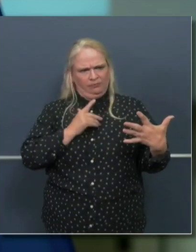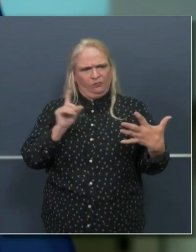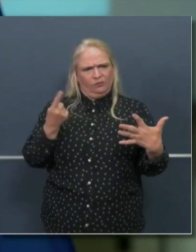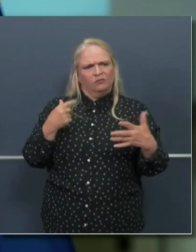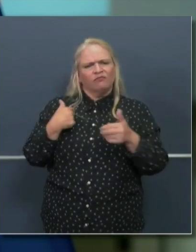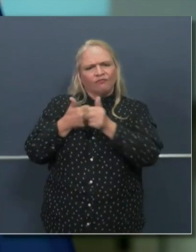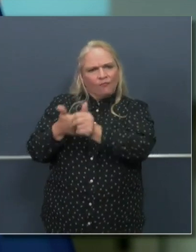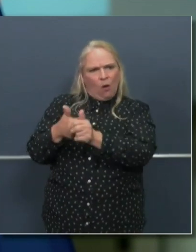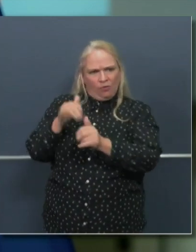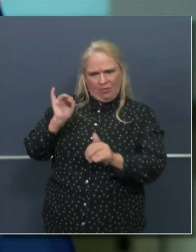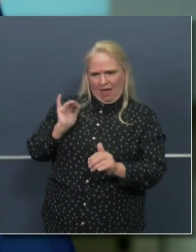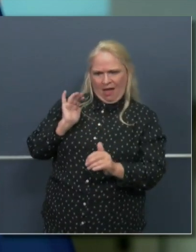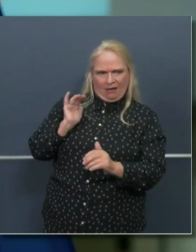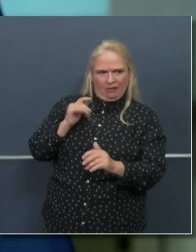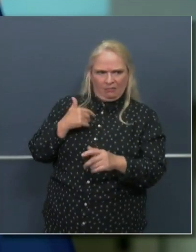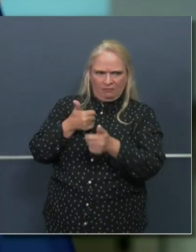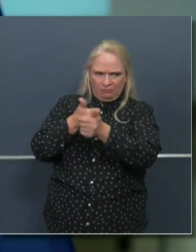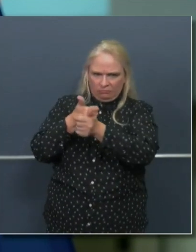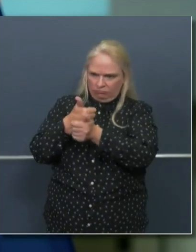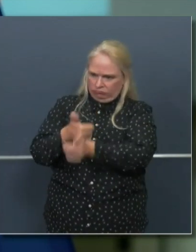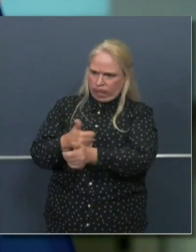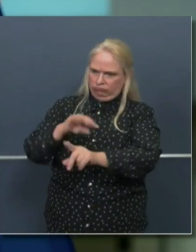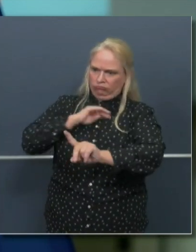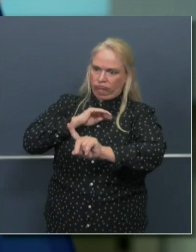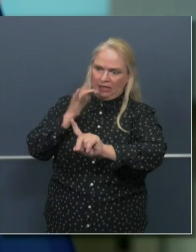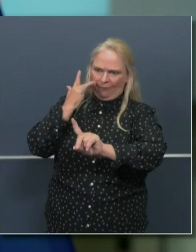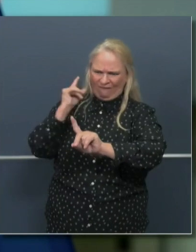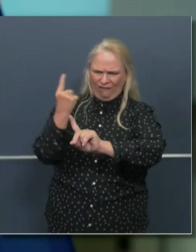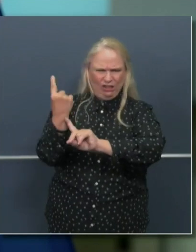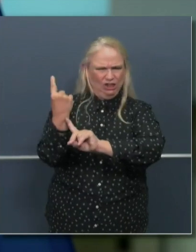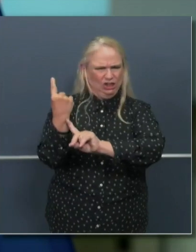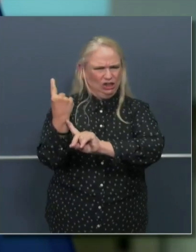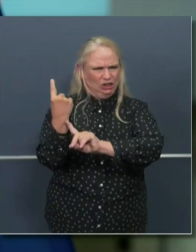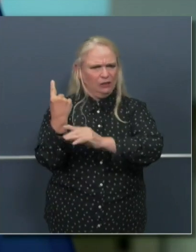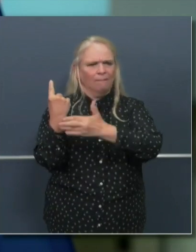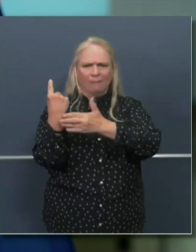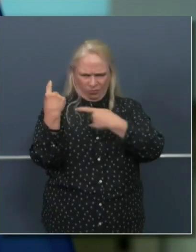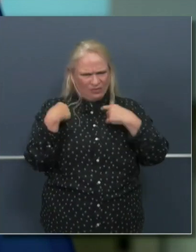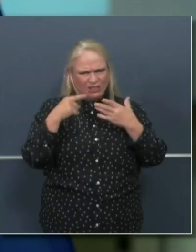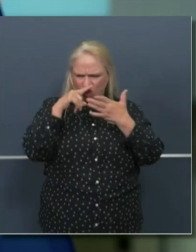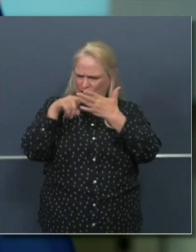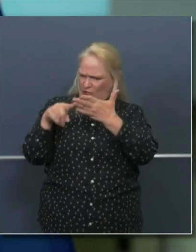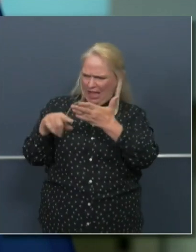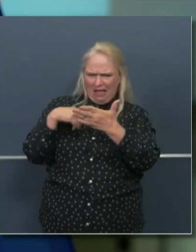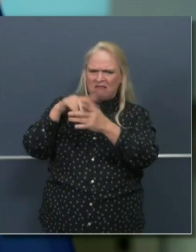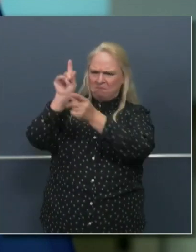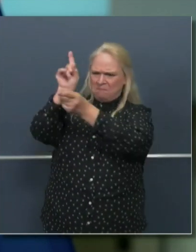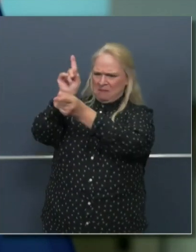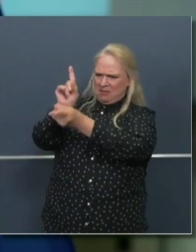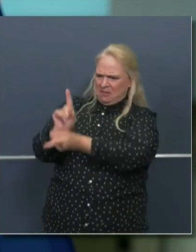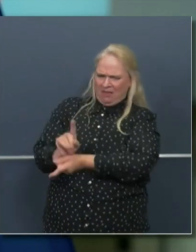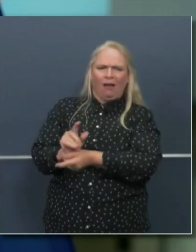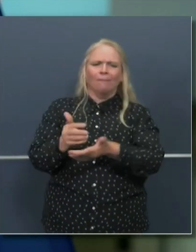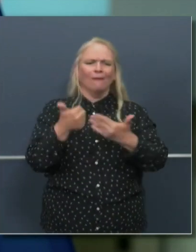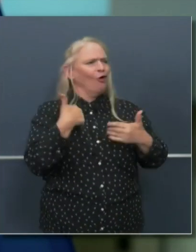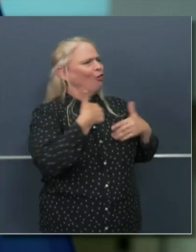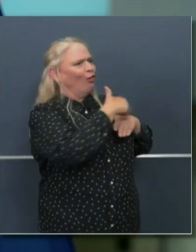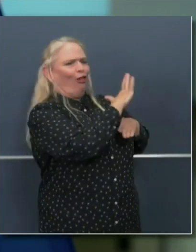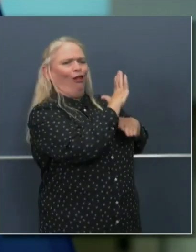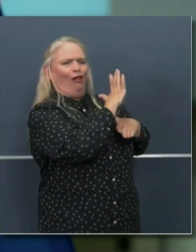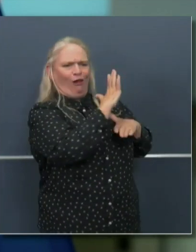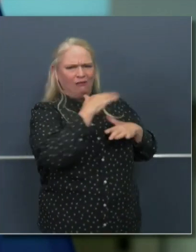needs within the state. And that is precisely what we've been doing over the last number of weeks as these